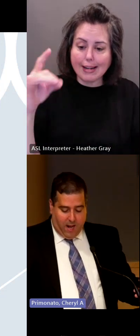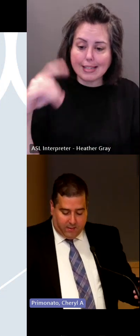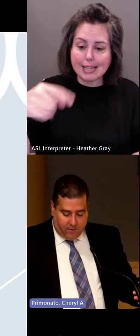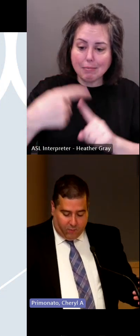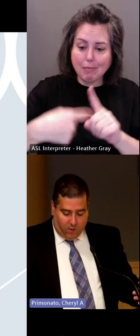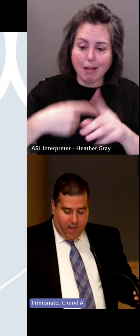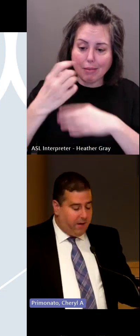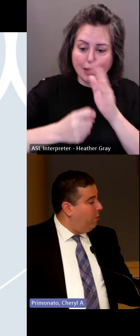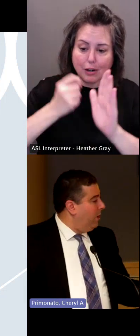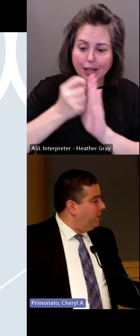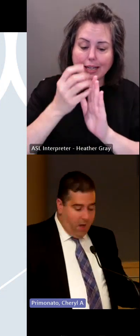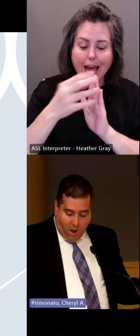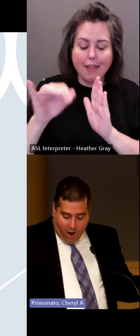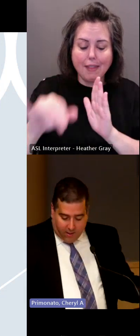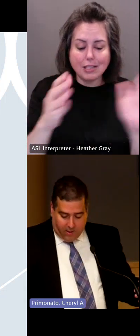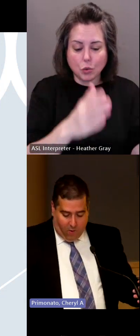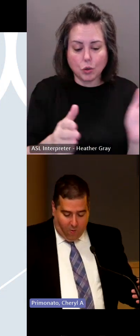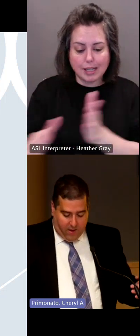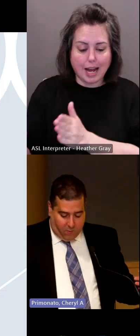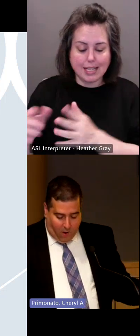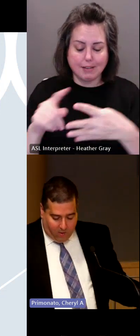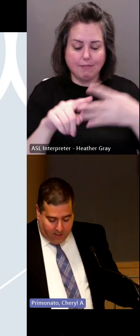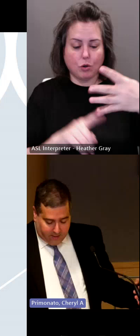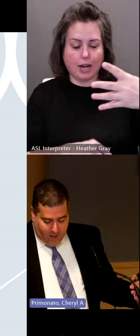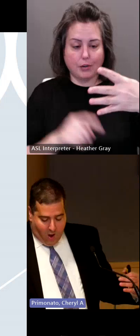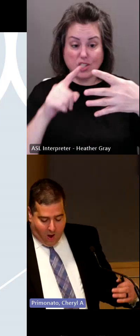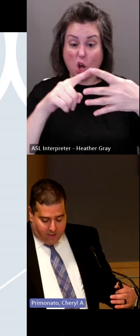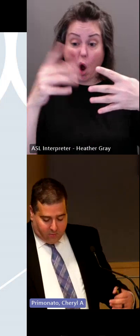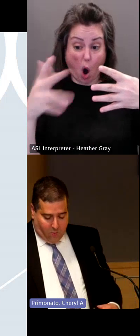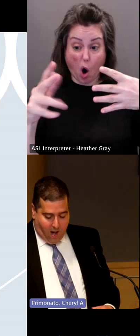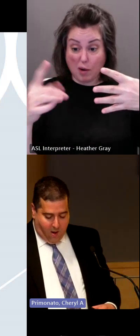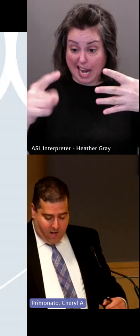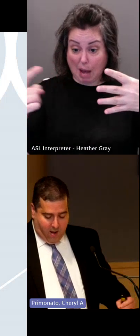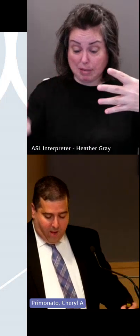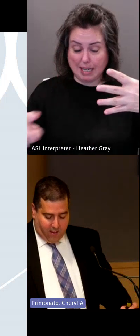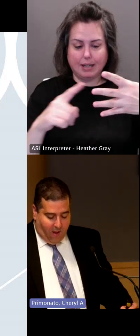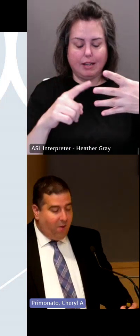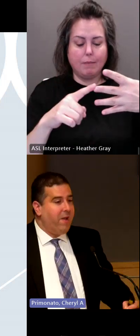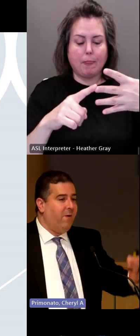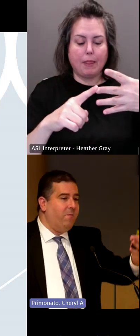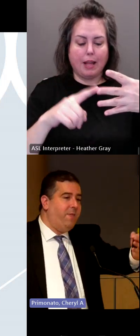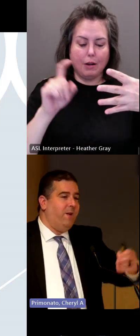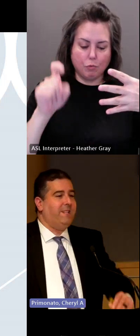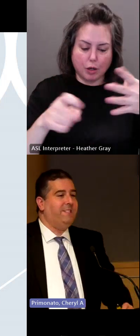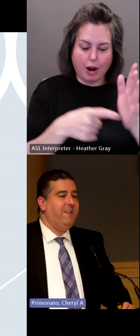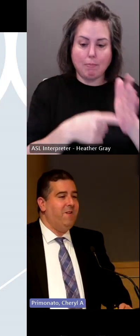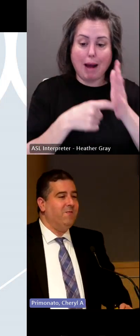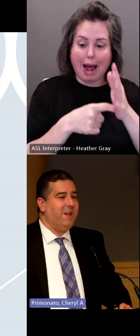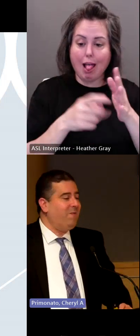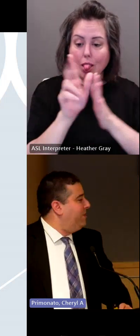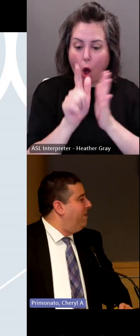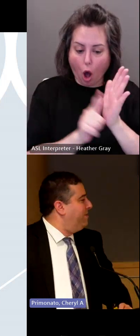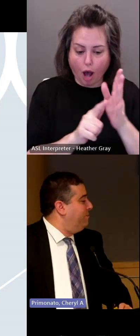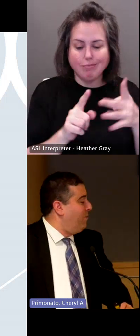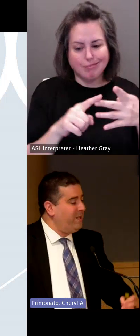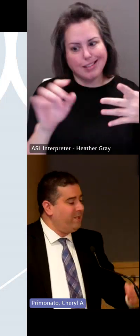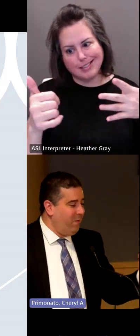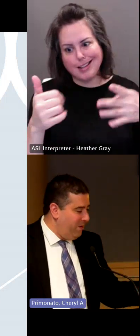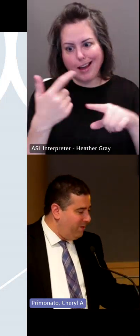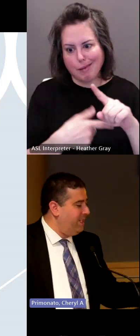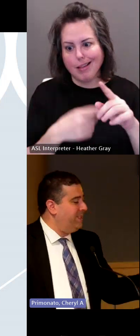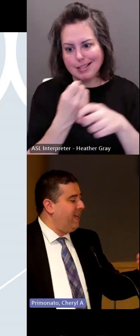basically organized into 4 categories. Audits that are already in progress, audits required by law. We have our PennDOT State Safety Oversight representatives